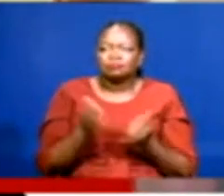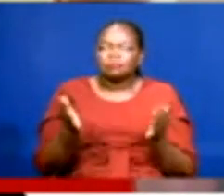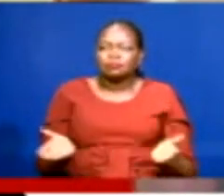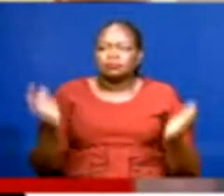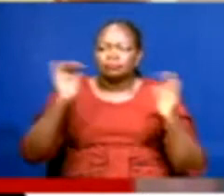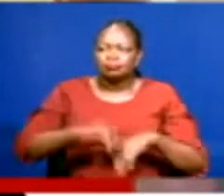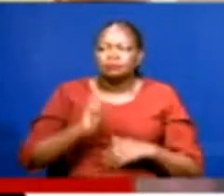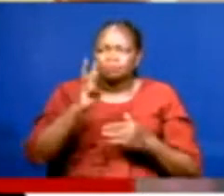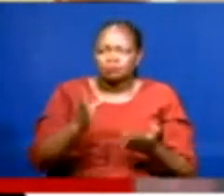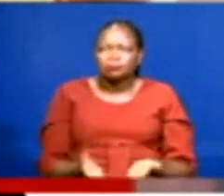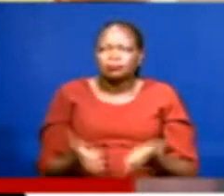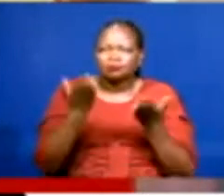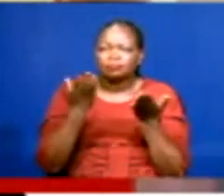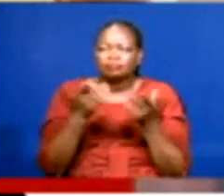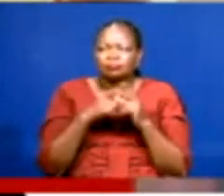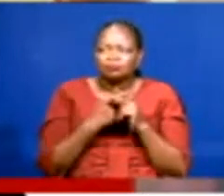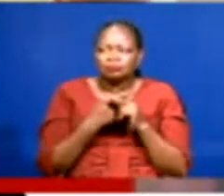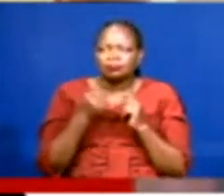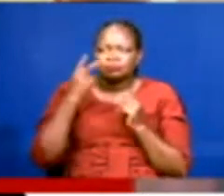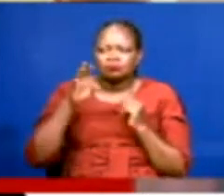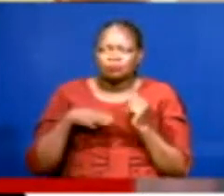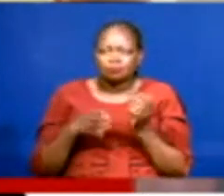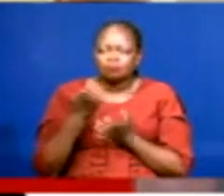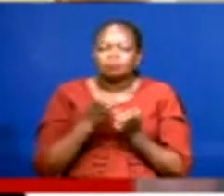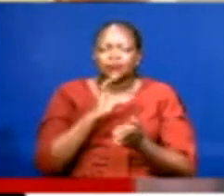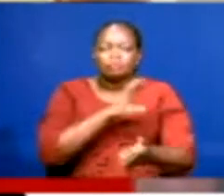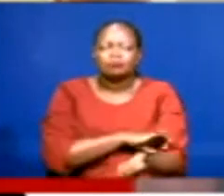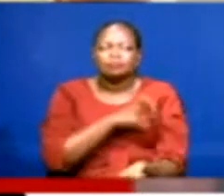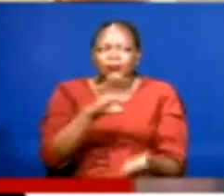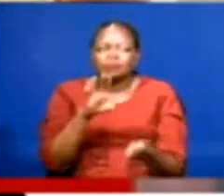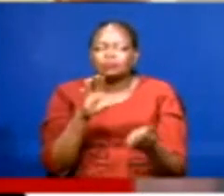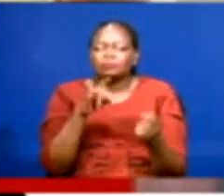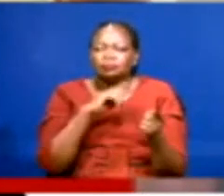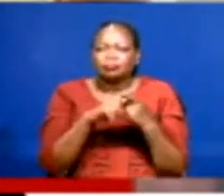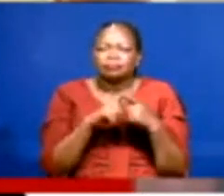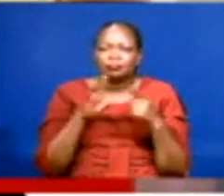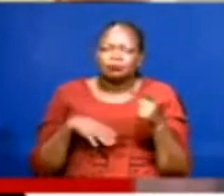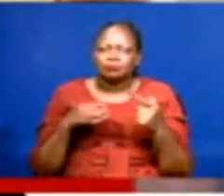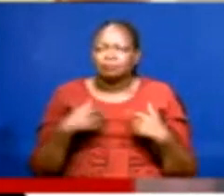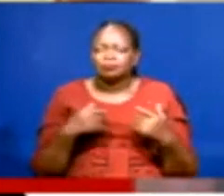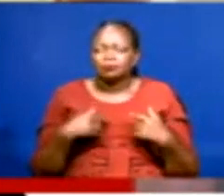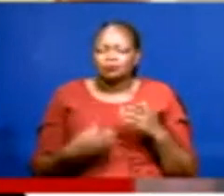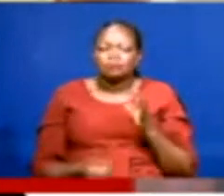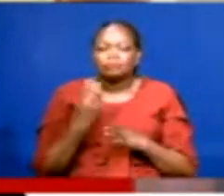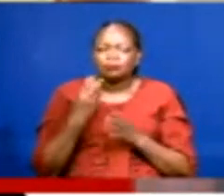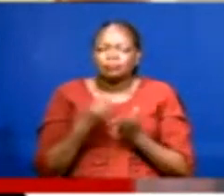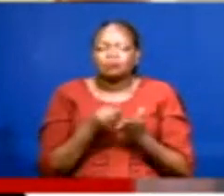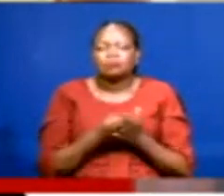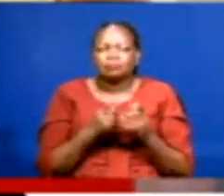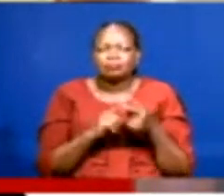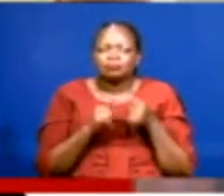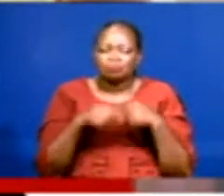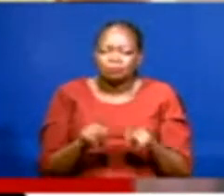will enhance genesis of visionary women economic empowerment. When women have a source of income, there